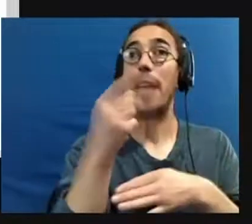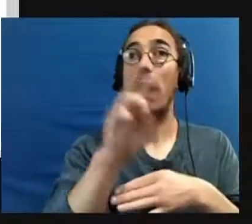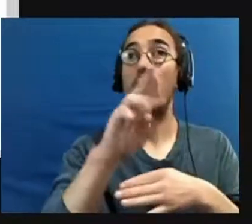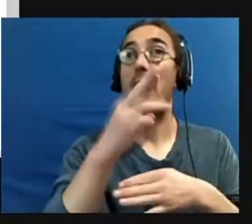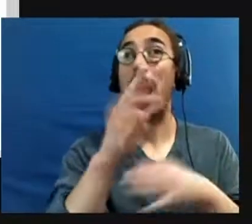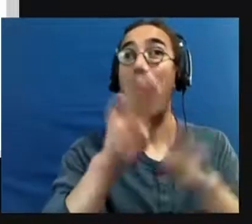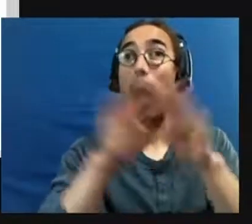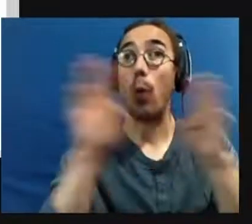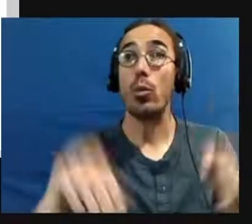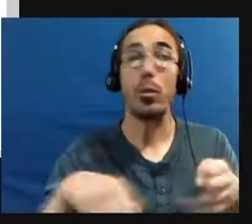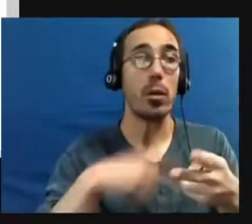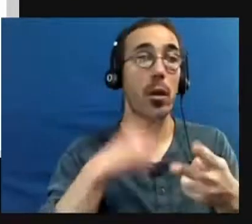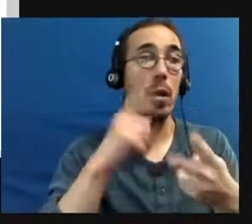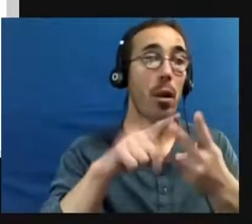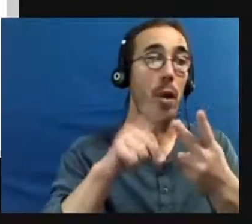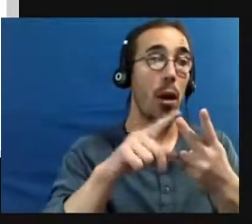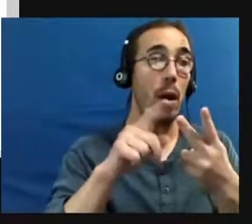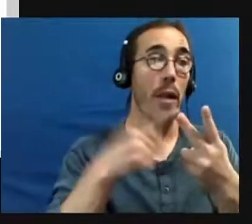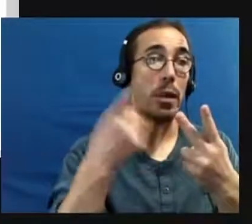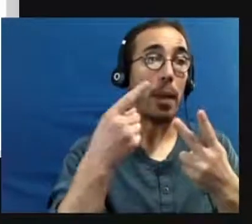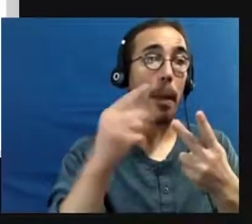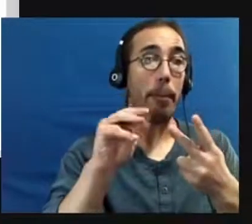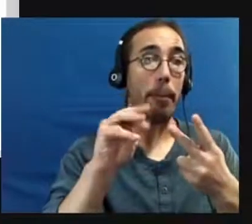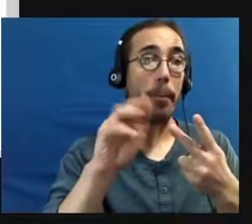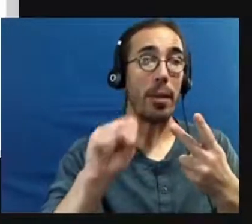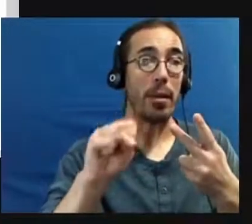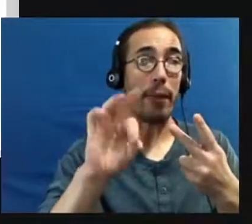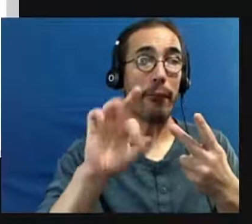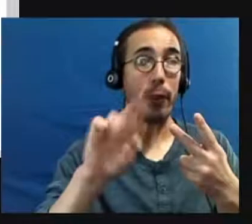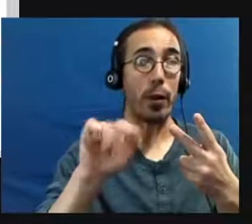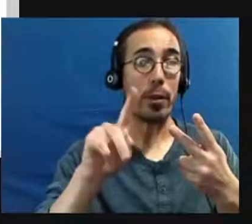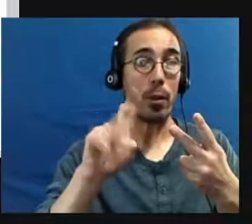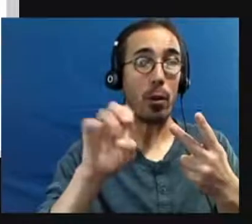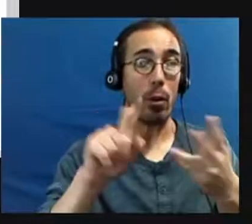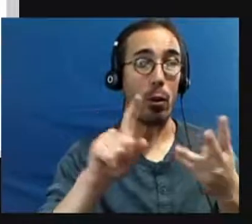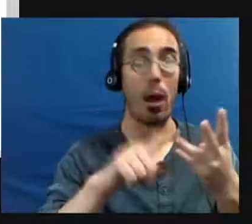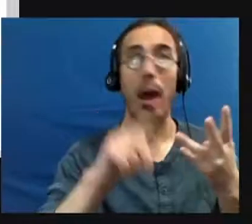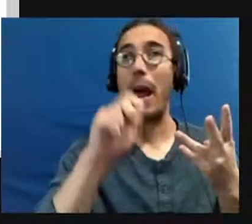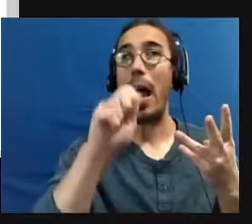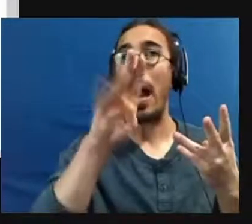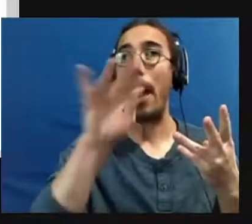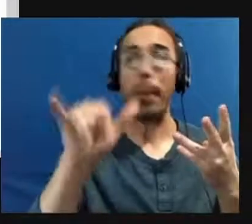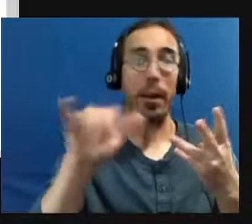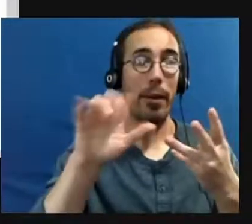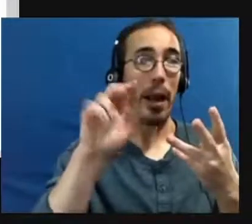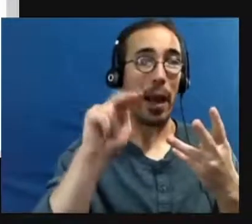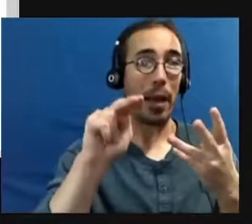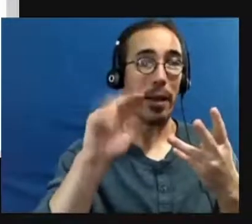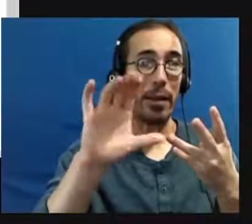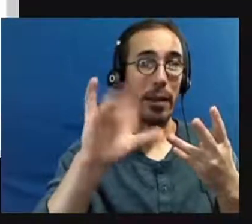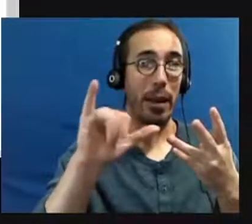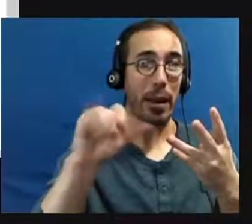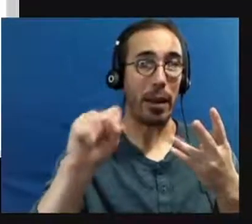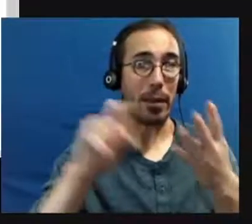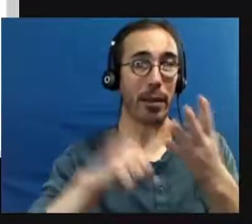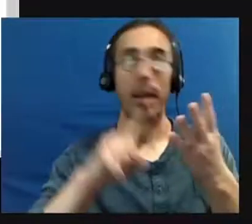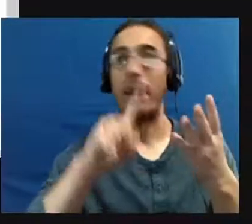Miss Frizzle from the Magic School Bus, C, Abby from NCIS, or D, Daria from